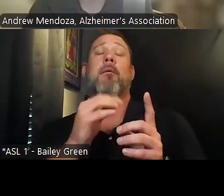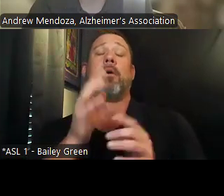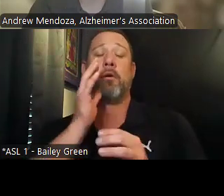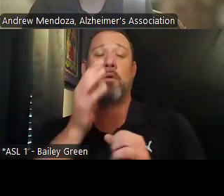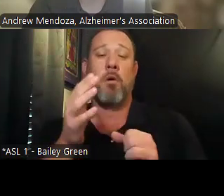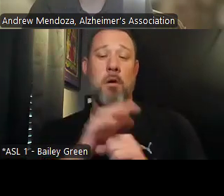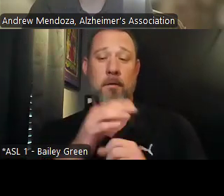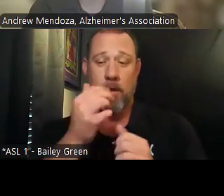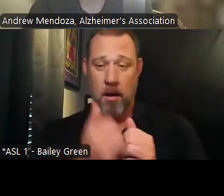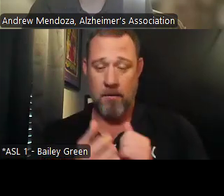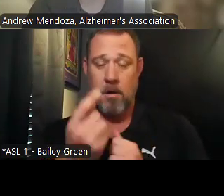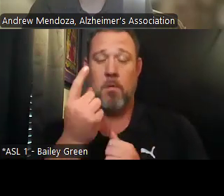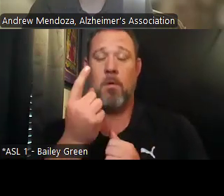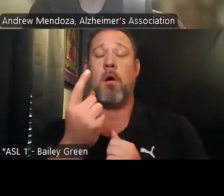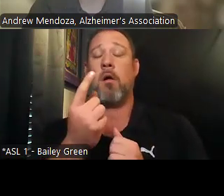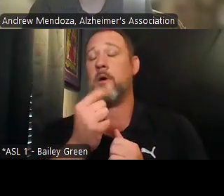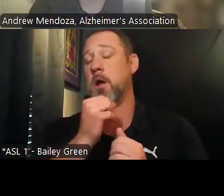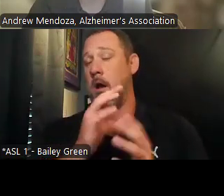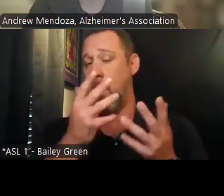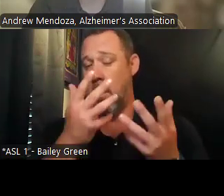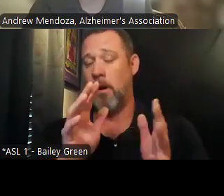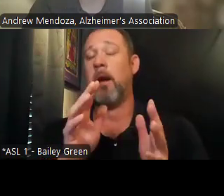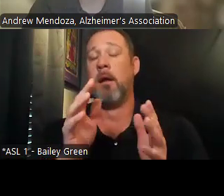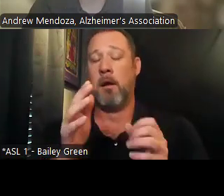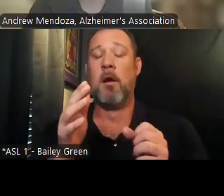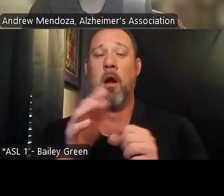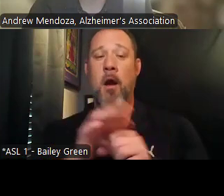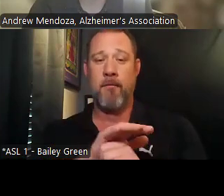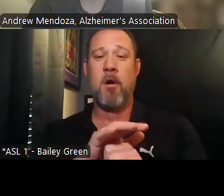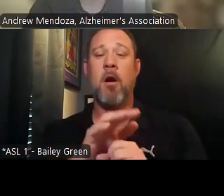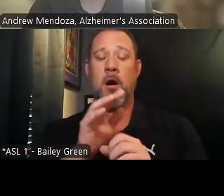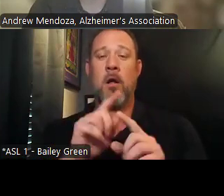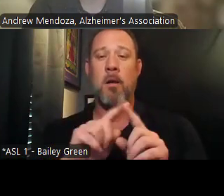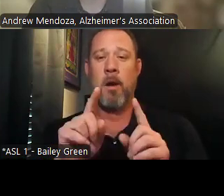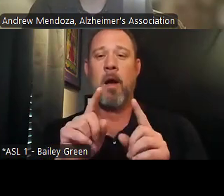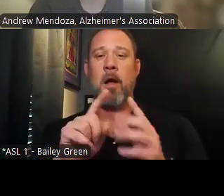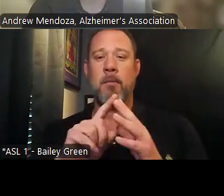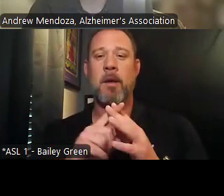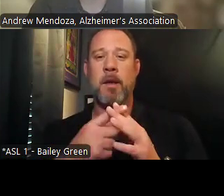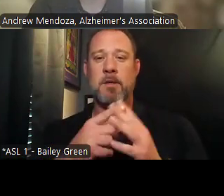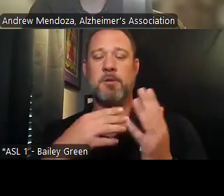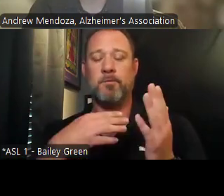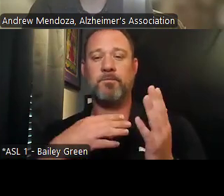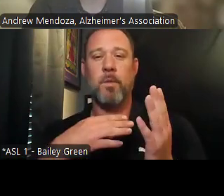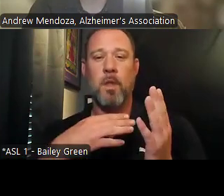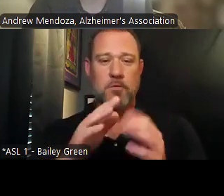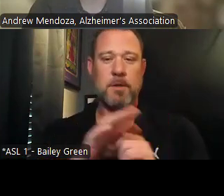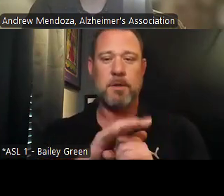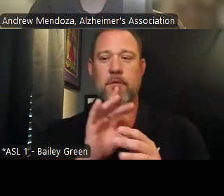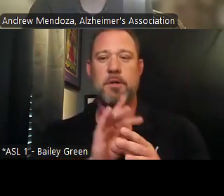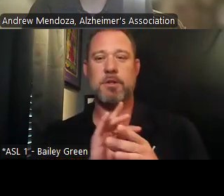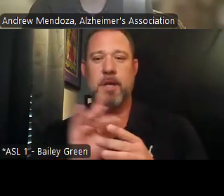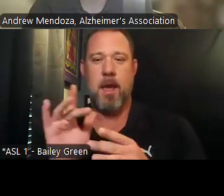cover everyone that isn't already covered, but it does begin to address the coverage gap